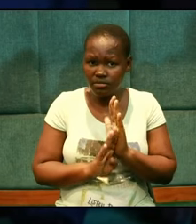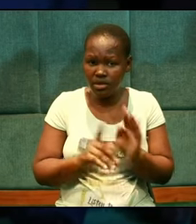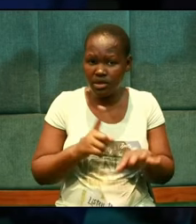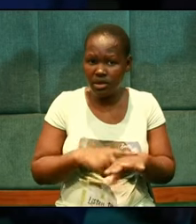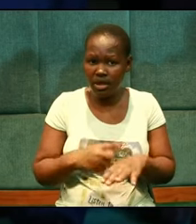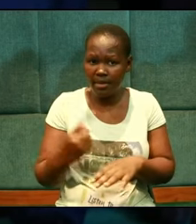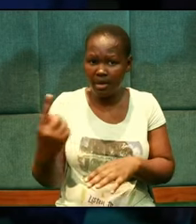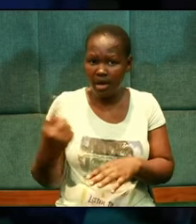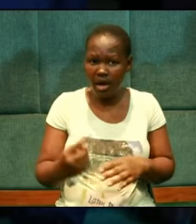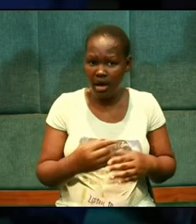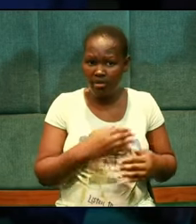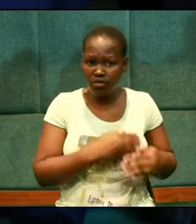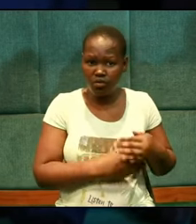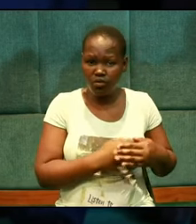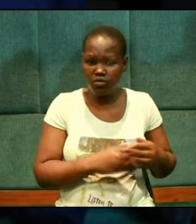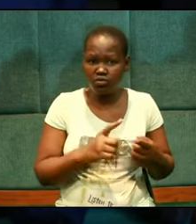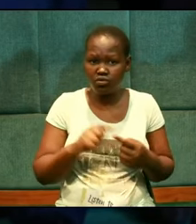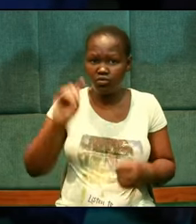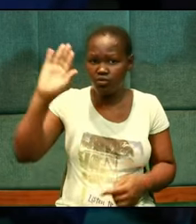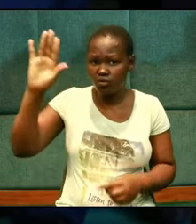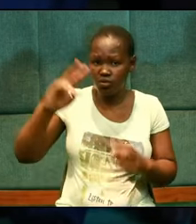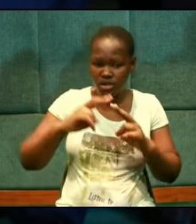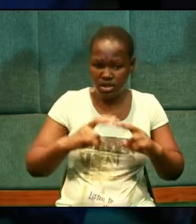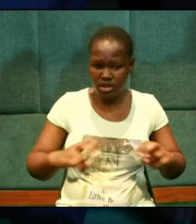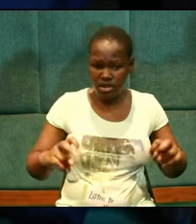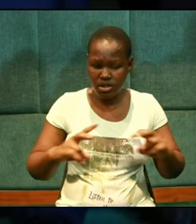they shall receive the power